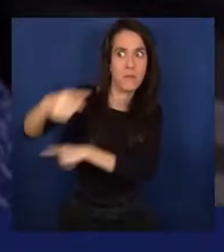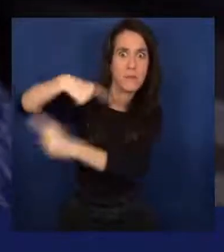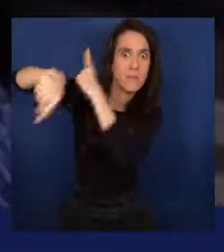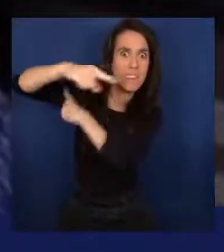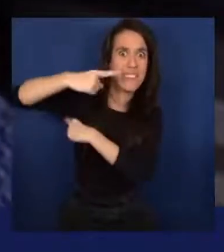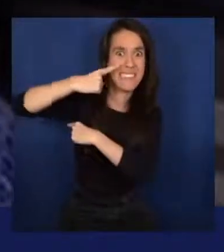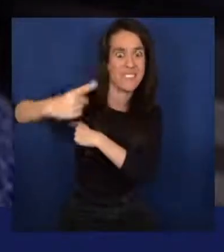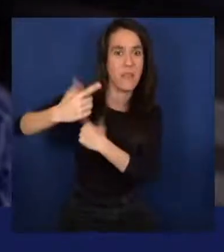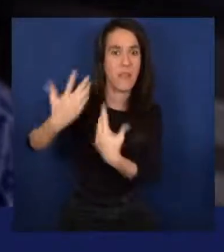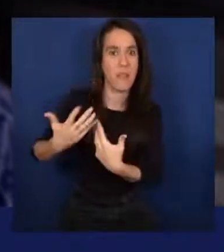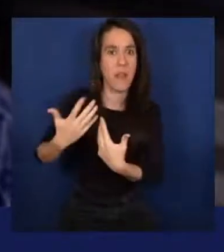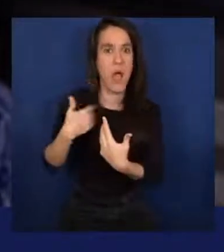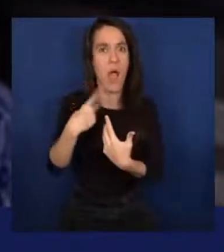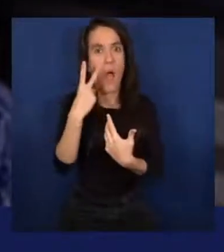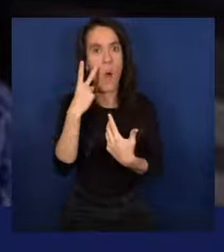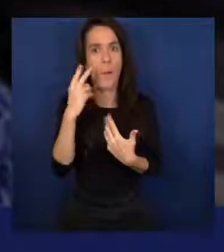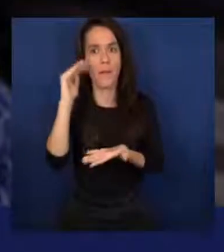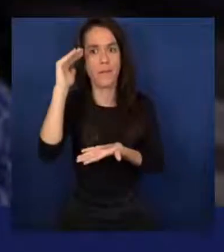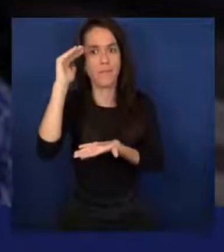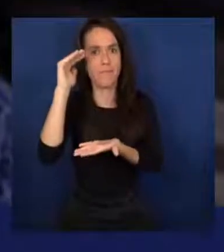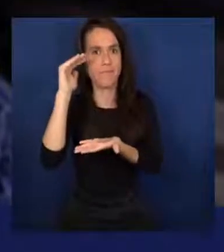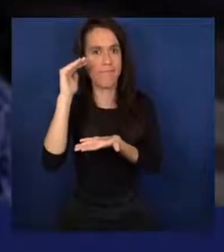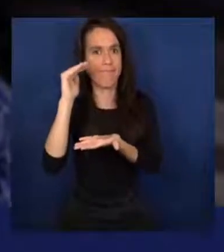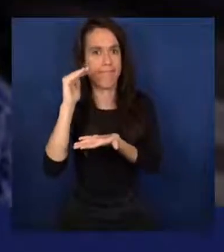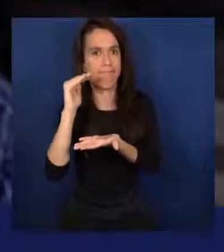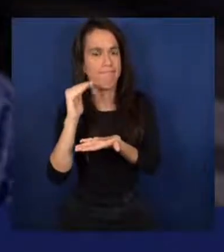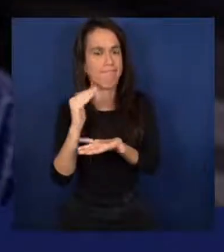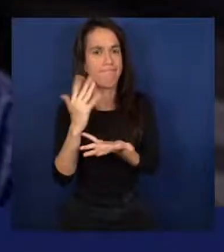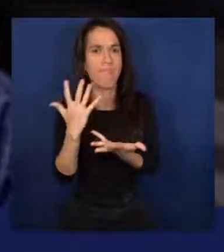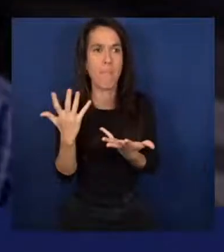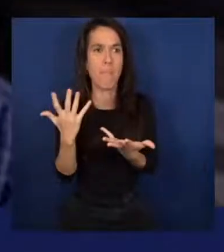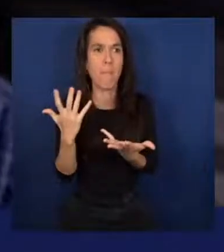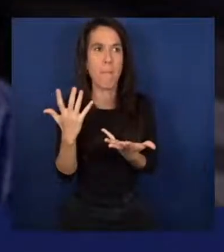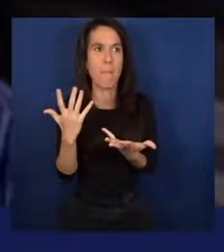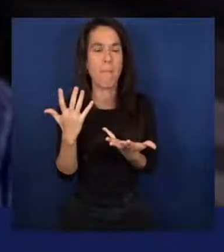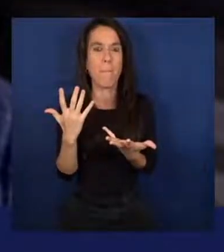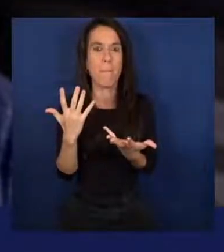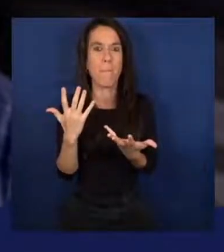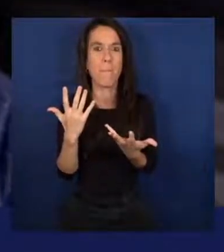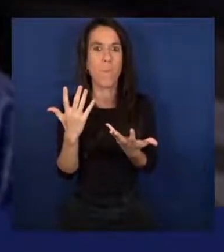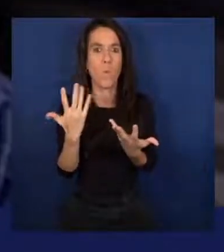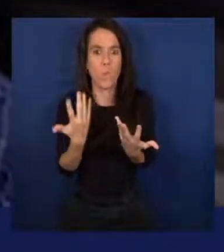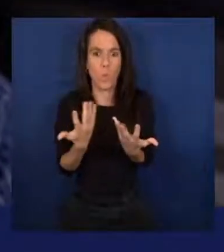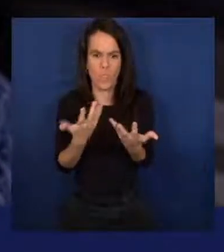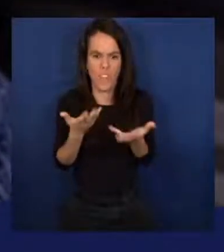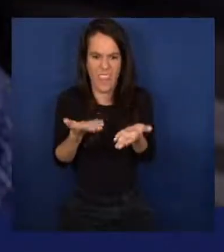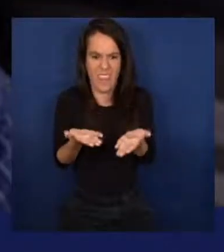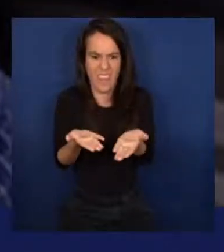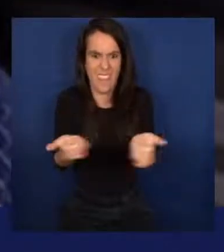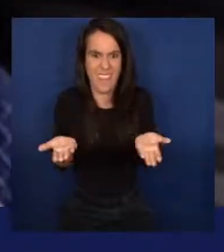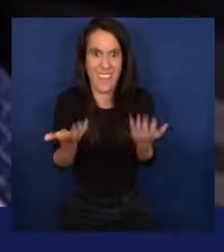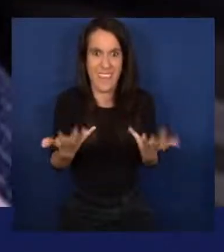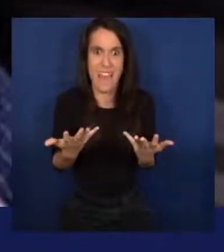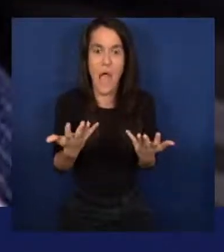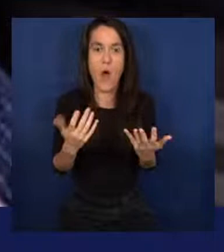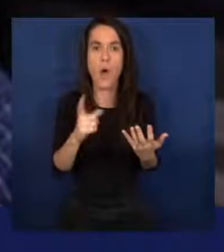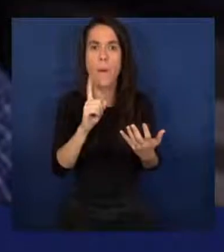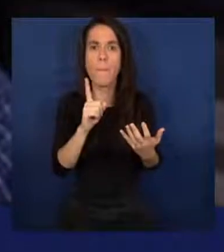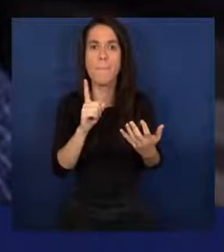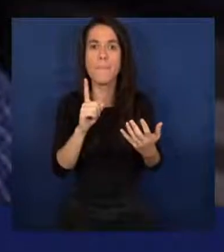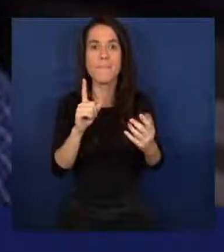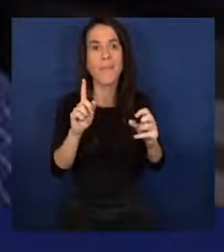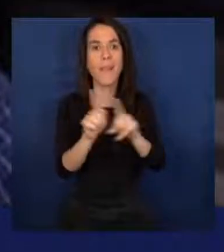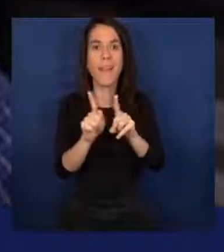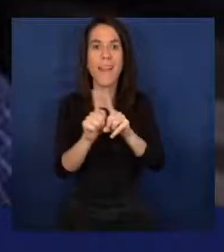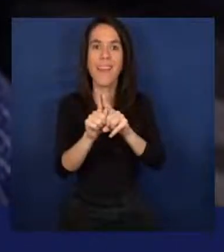is part of the reason that it's surfacing so thoroughly. What we're ending up with is a gatekeeper concept right now. And